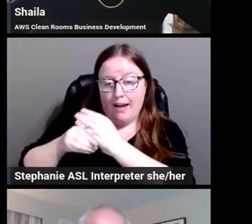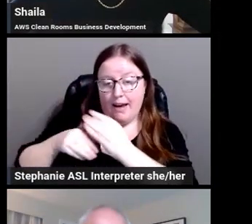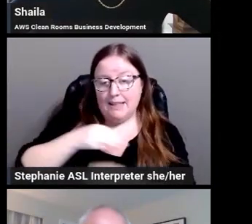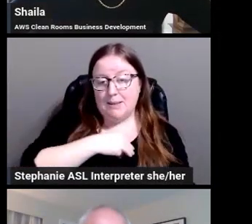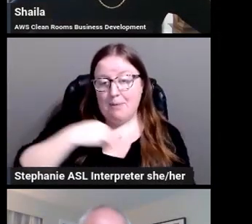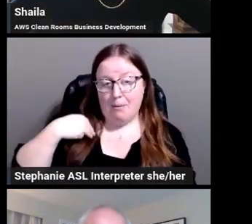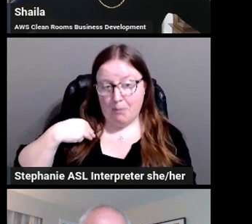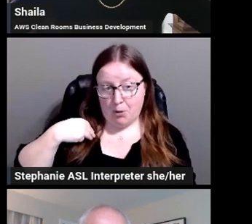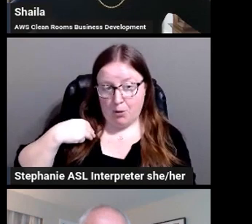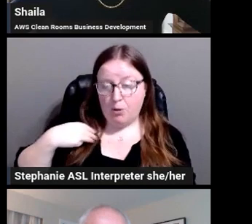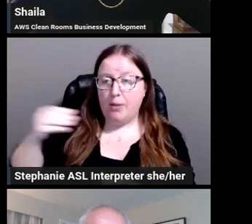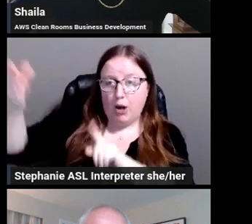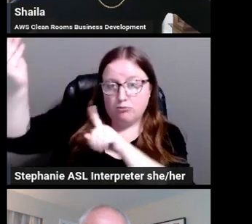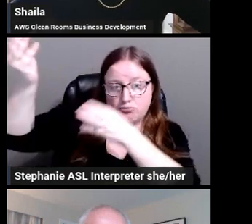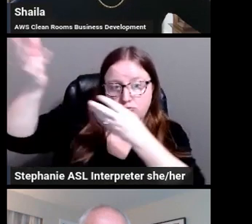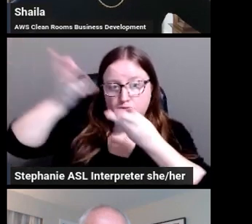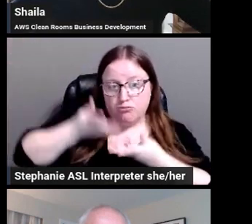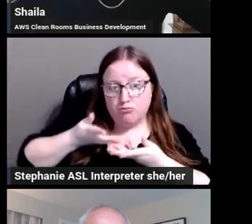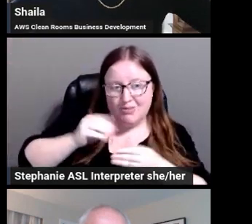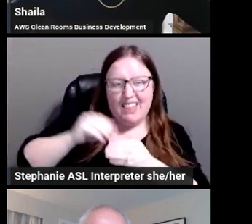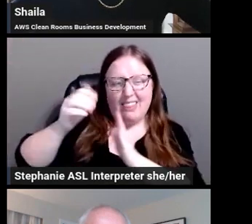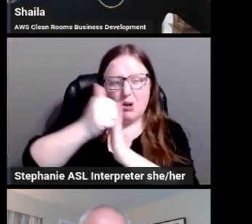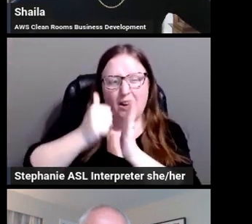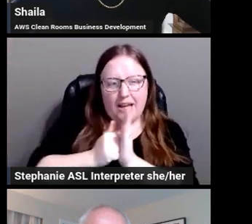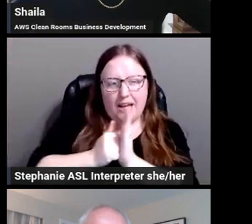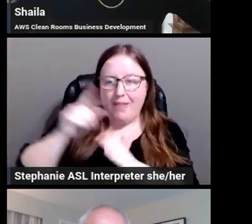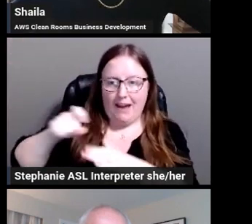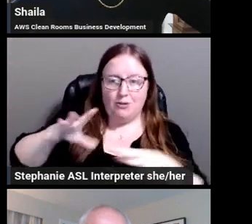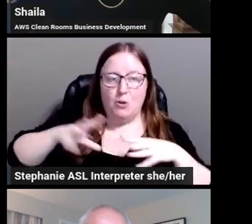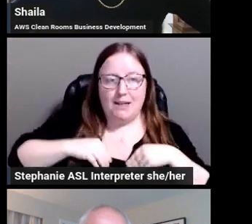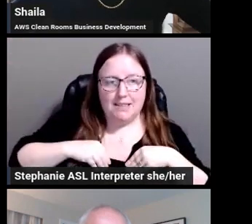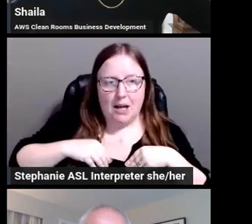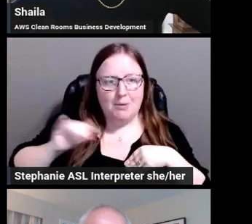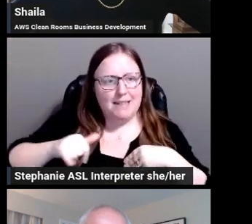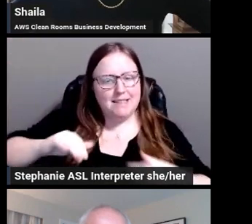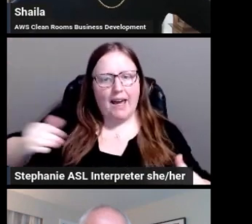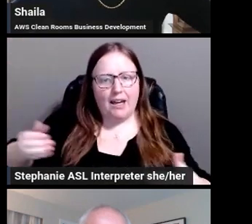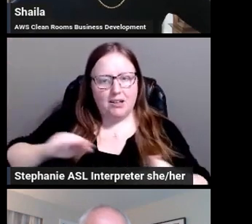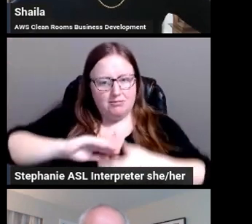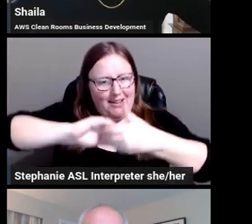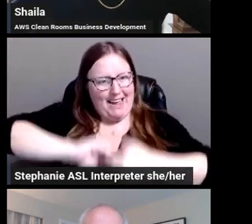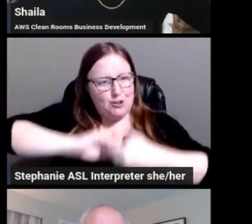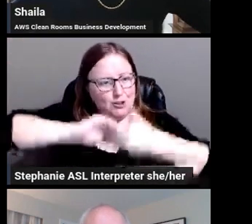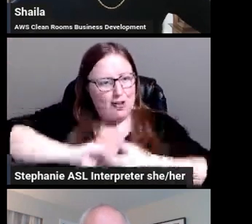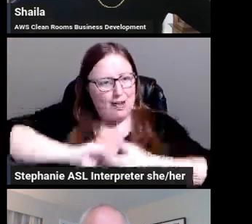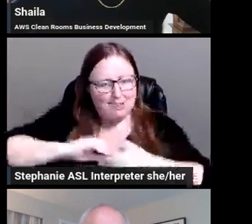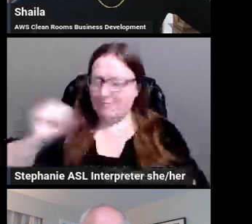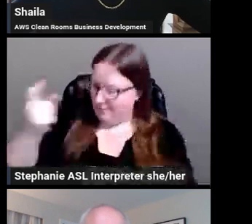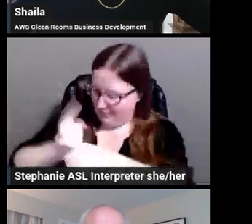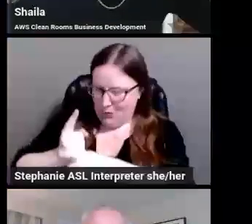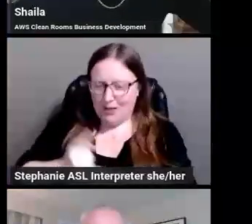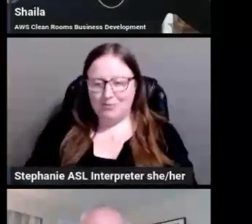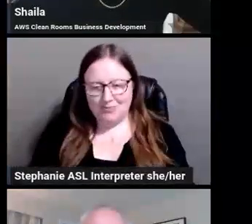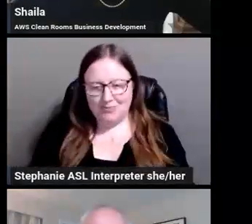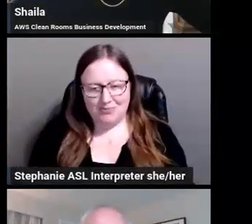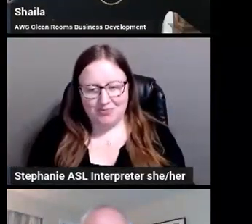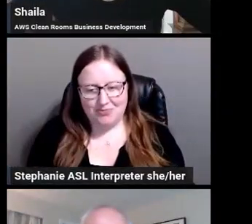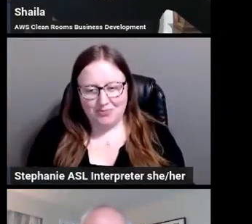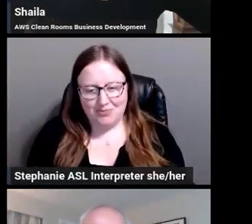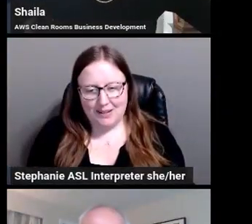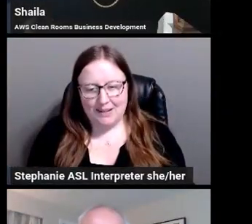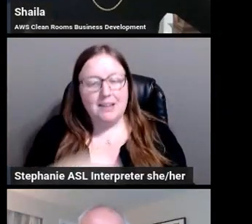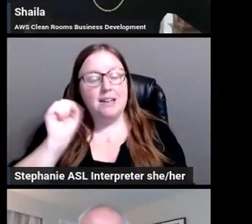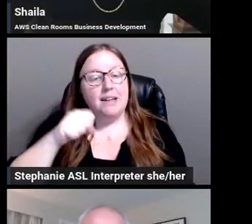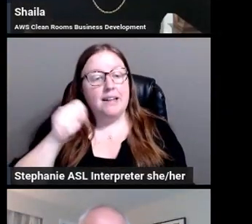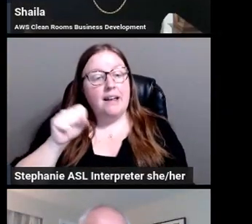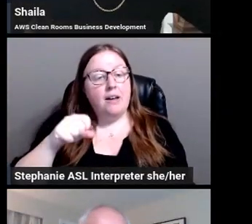and then they get the notification in their account and they have to accept it. So it's almost like a handshake. Exactly. Yeah,